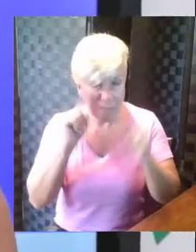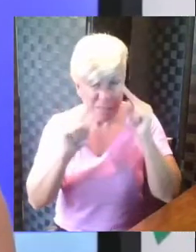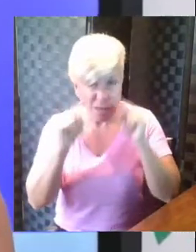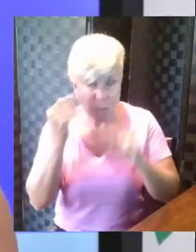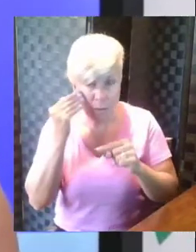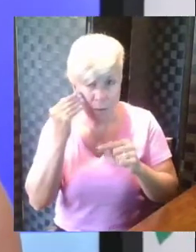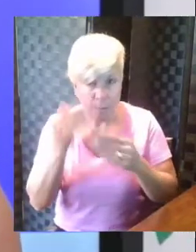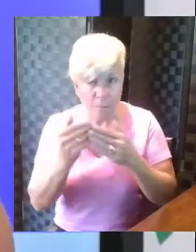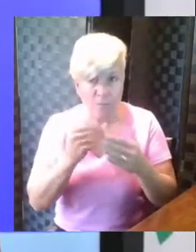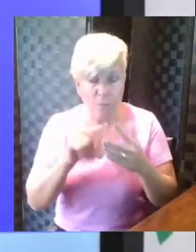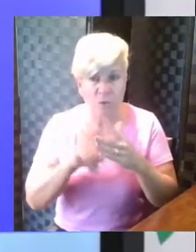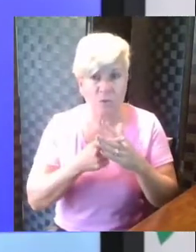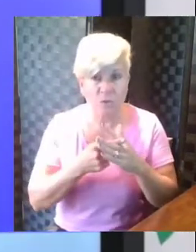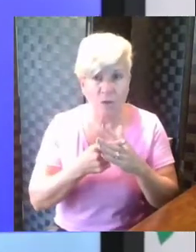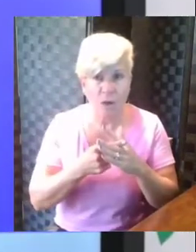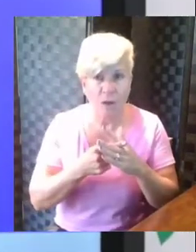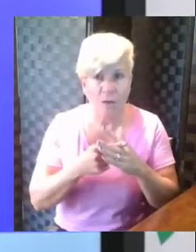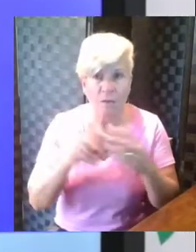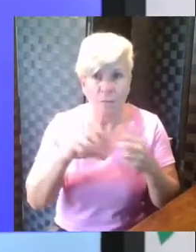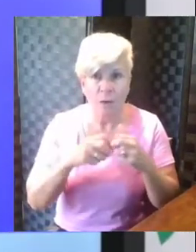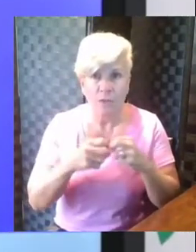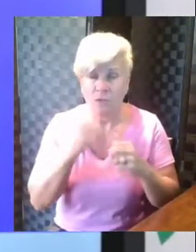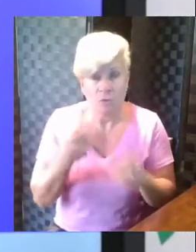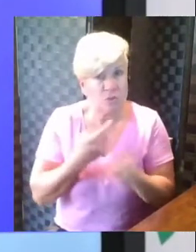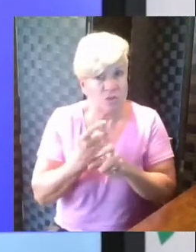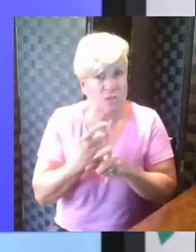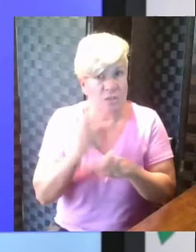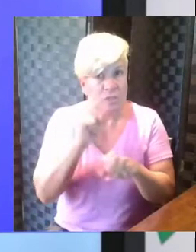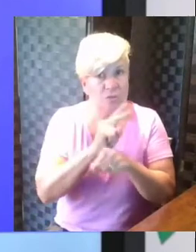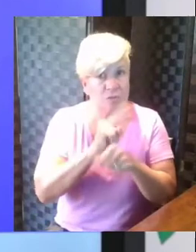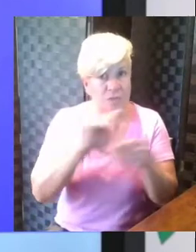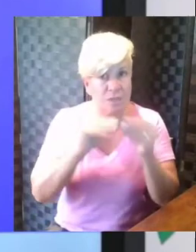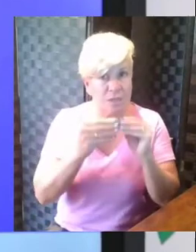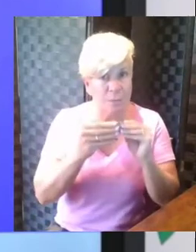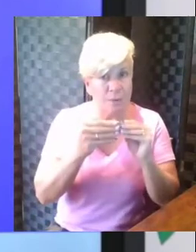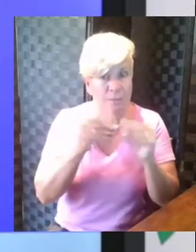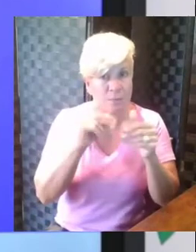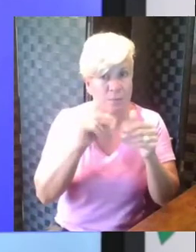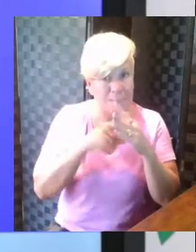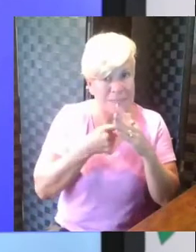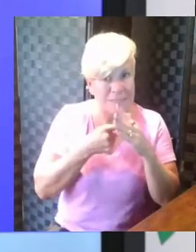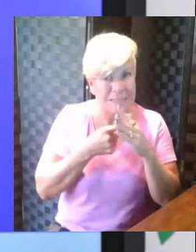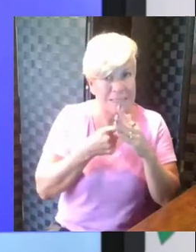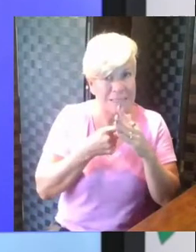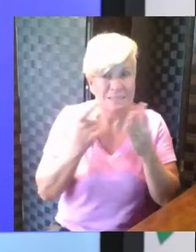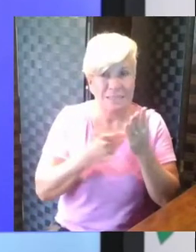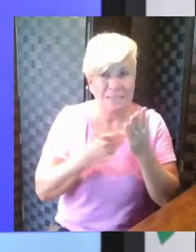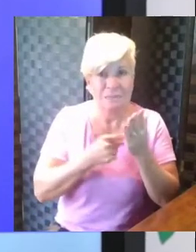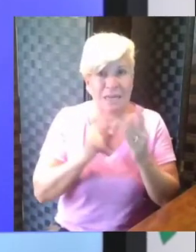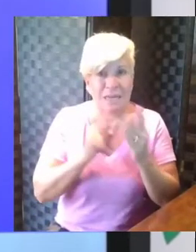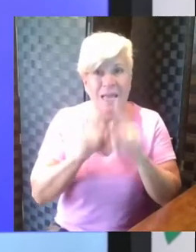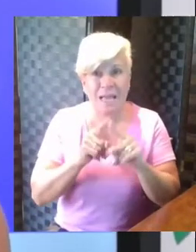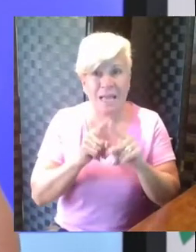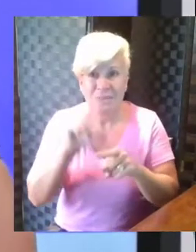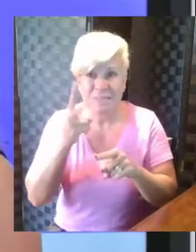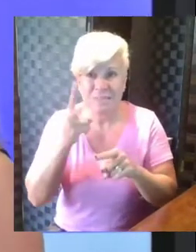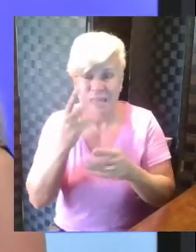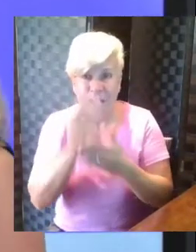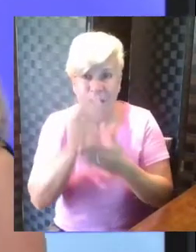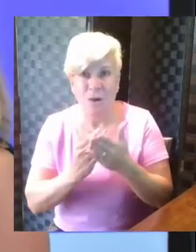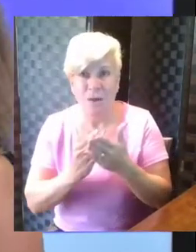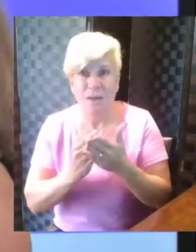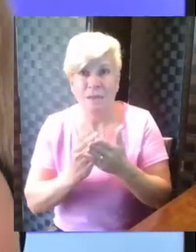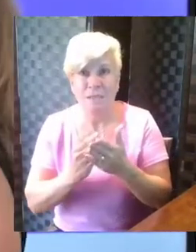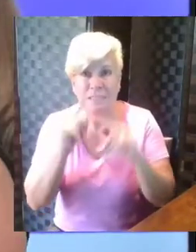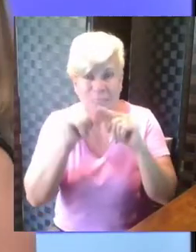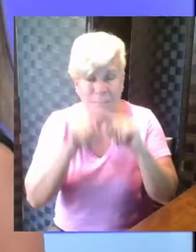what you know before you start the problem. Don't get tricked into using that number from the very beginning. Sometimes the answer to the second part